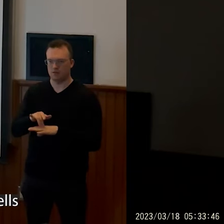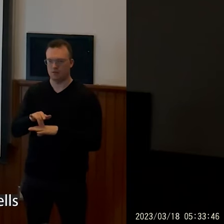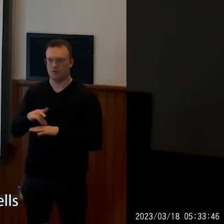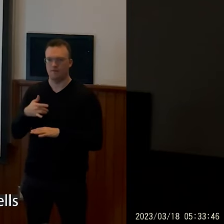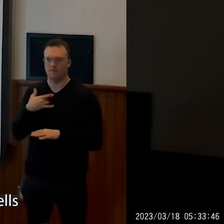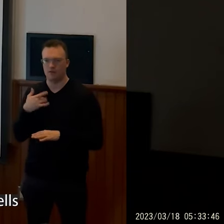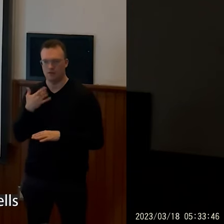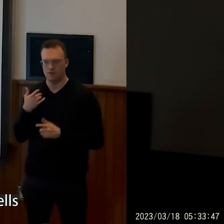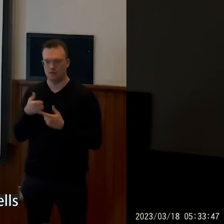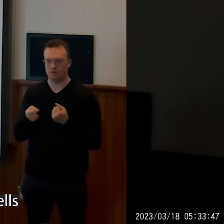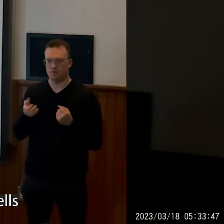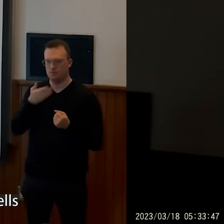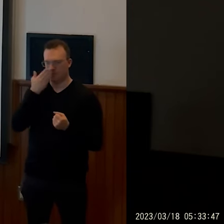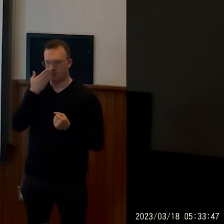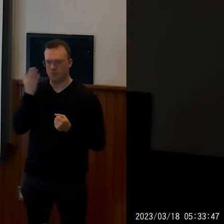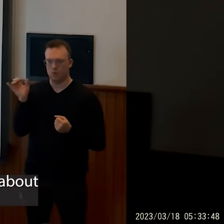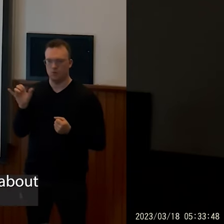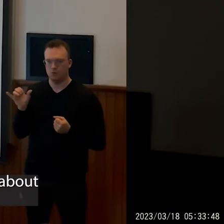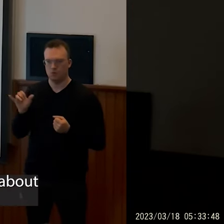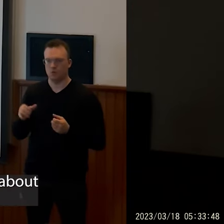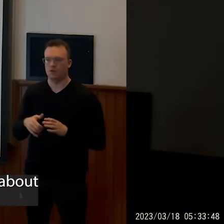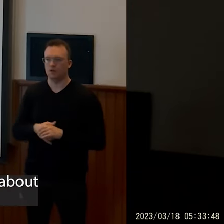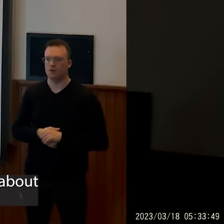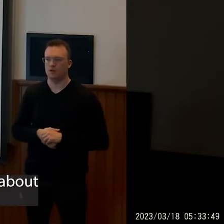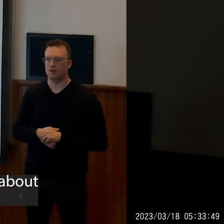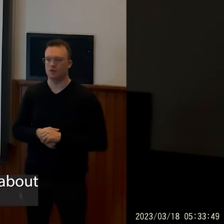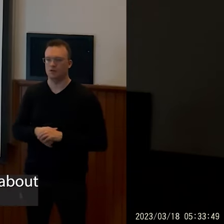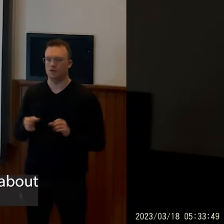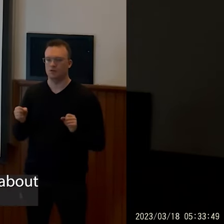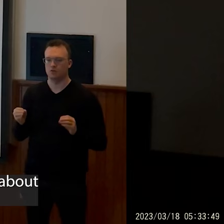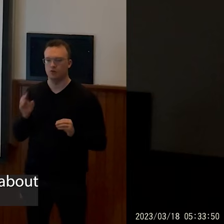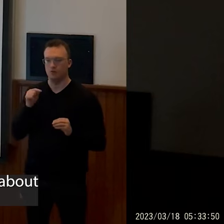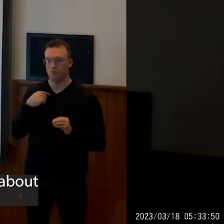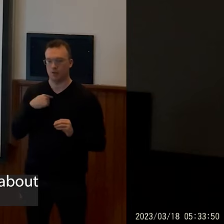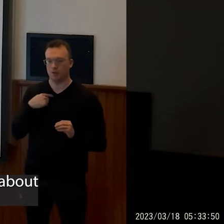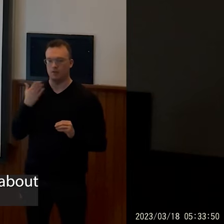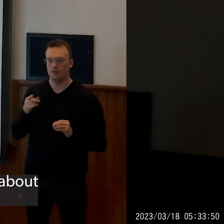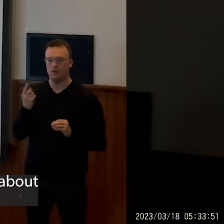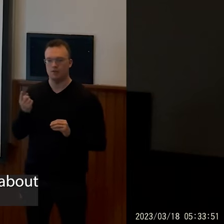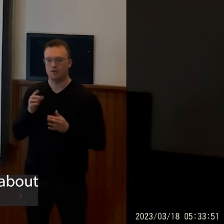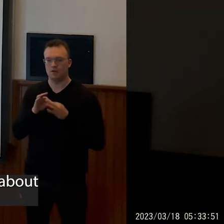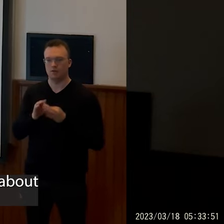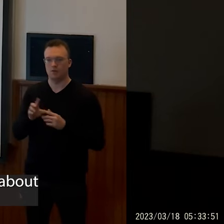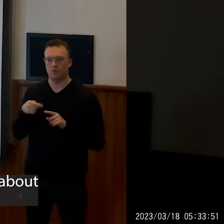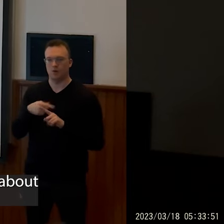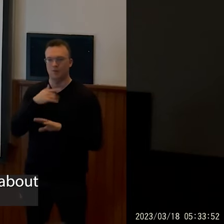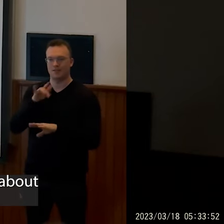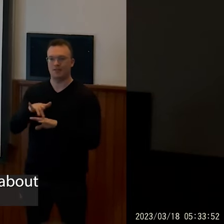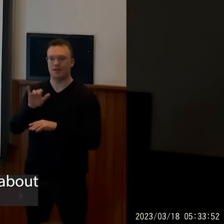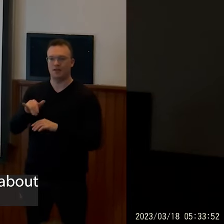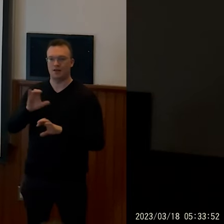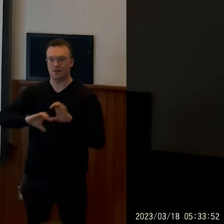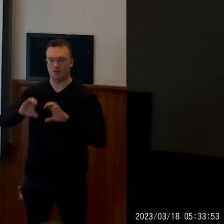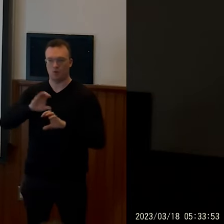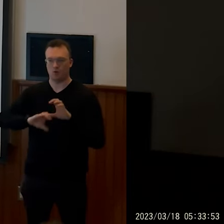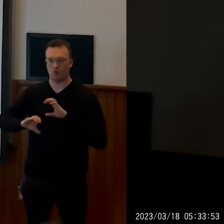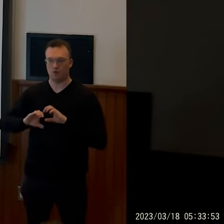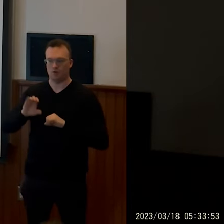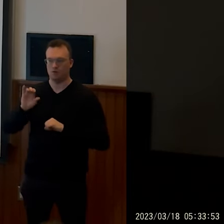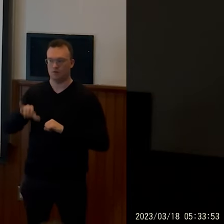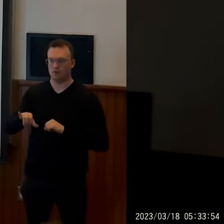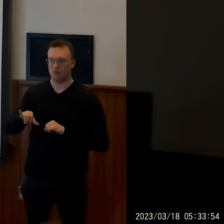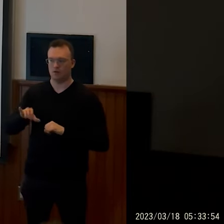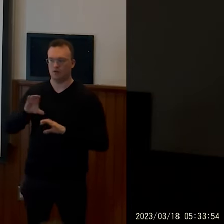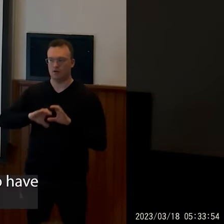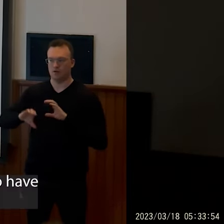sensation and smells. And so for me, there was something about when I touch that chemical, and